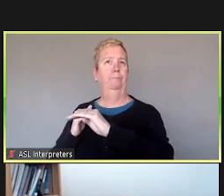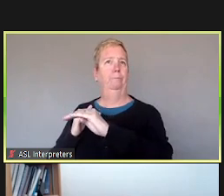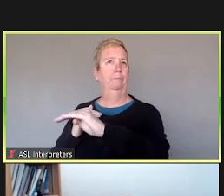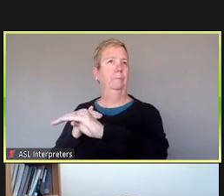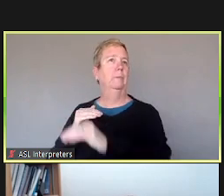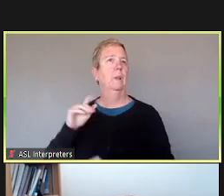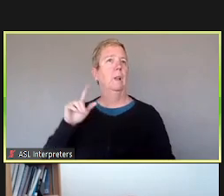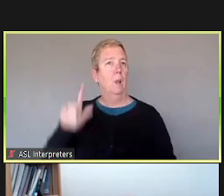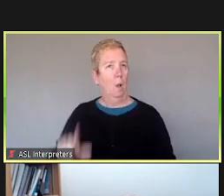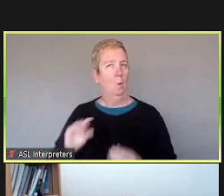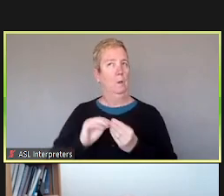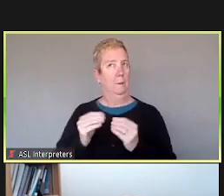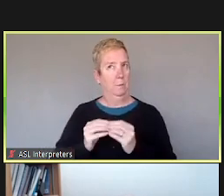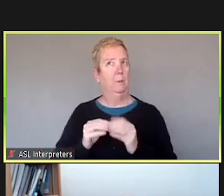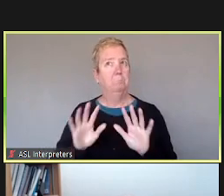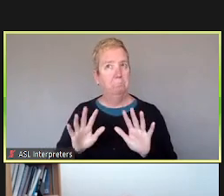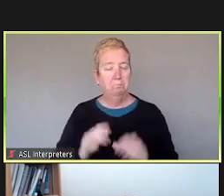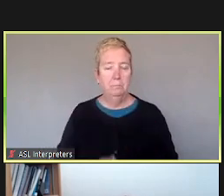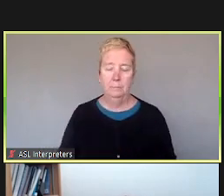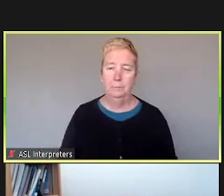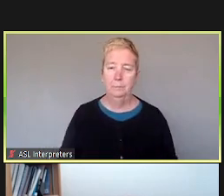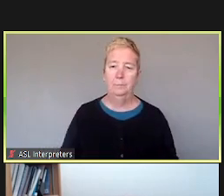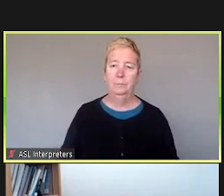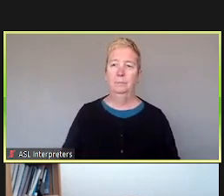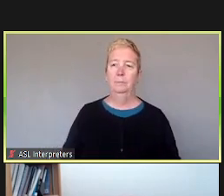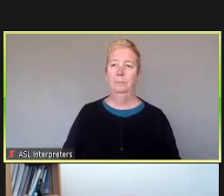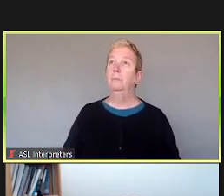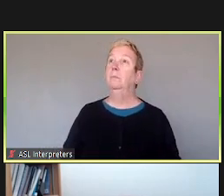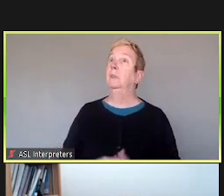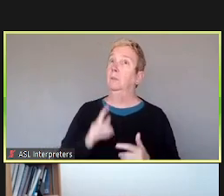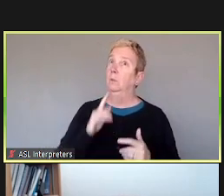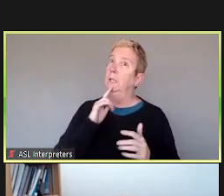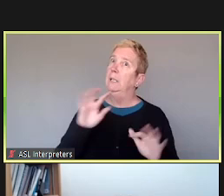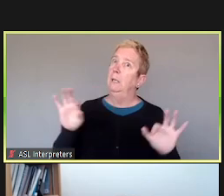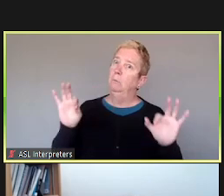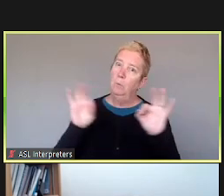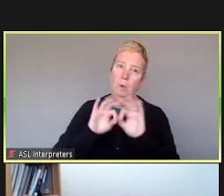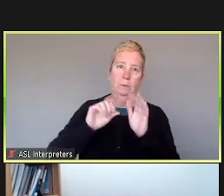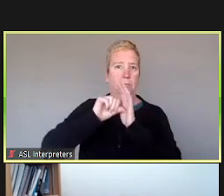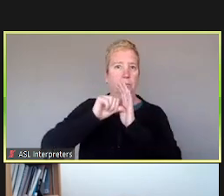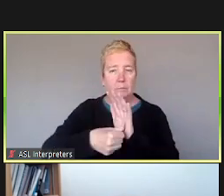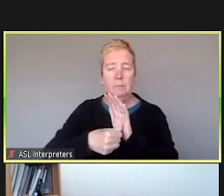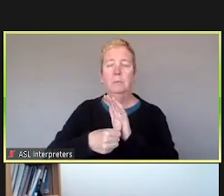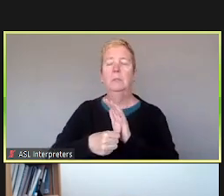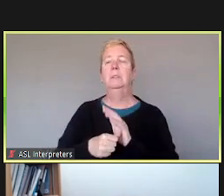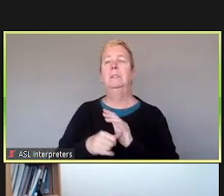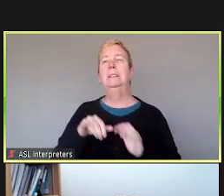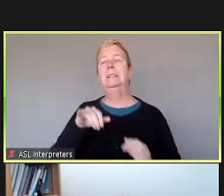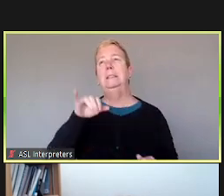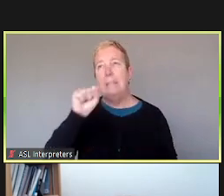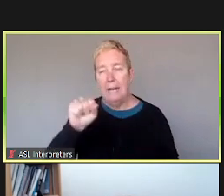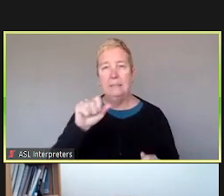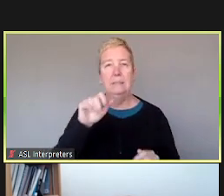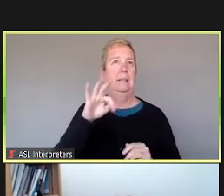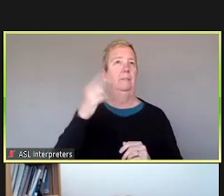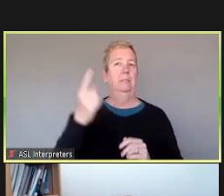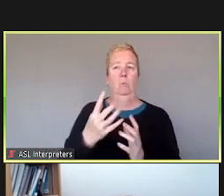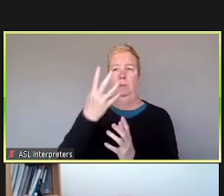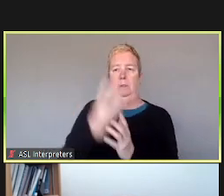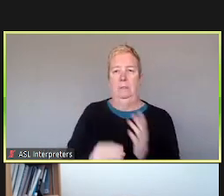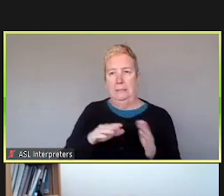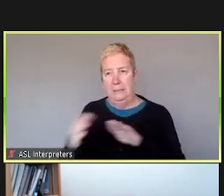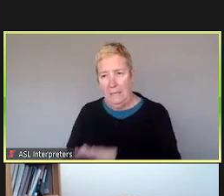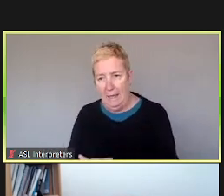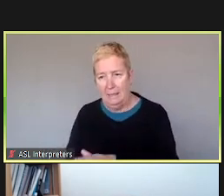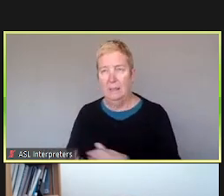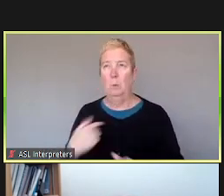low. It just can't go without saying that any COVID-19 related death is obviously